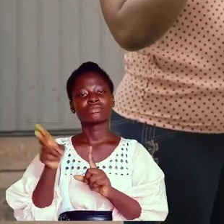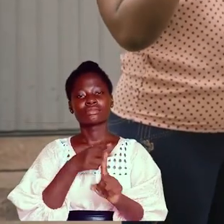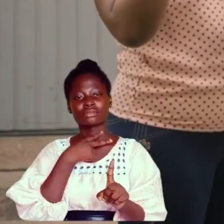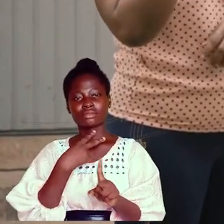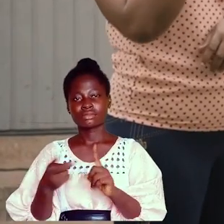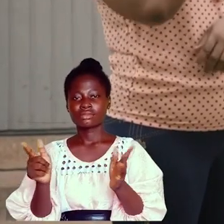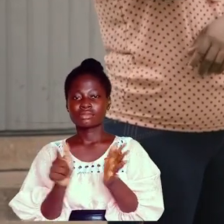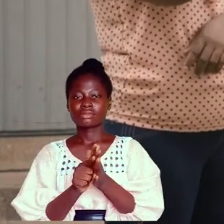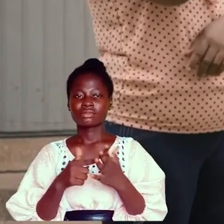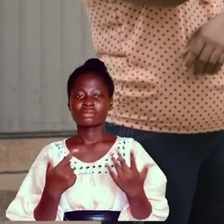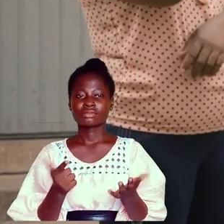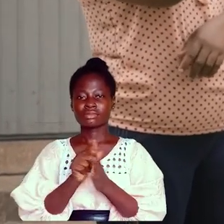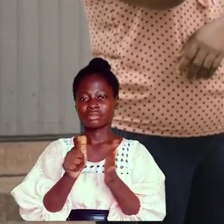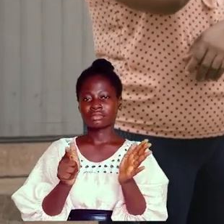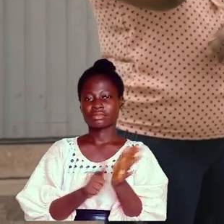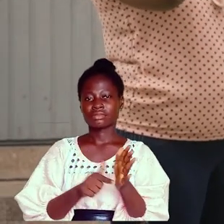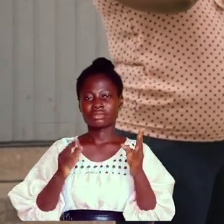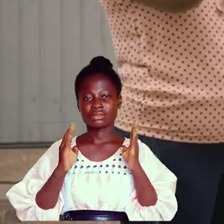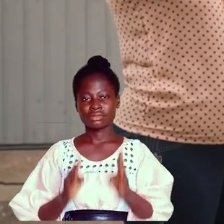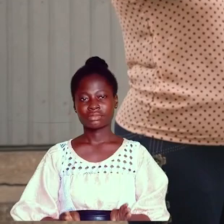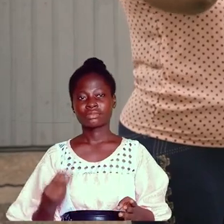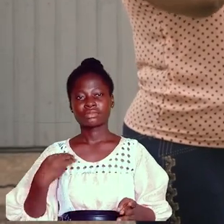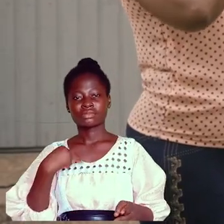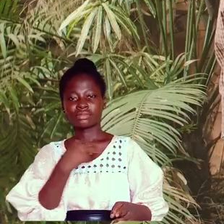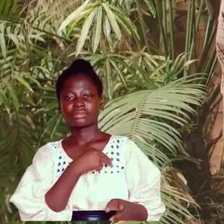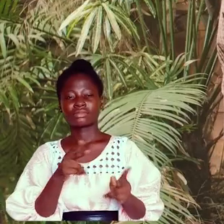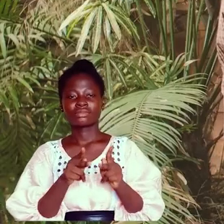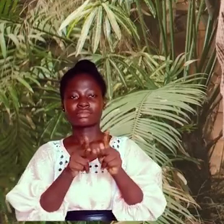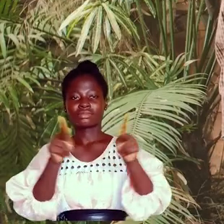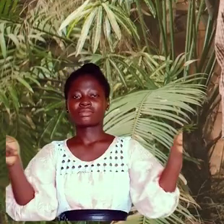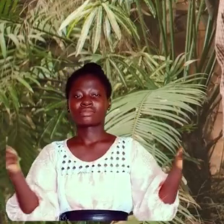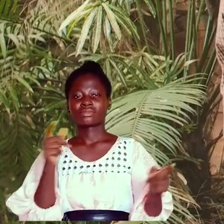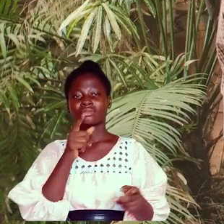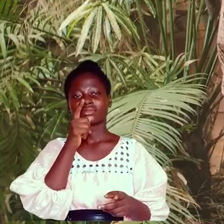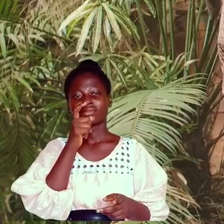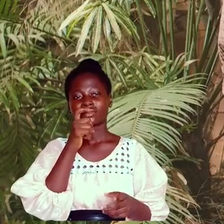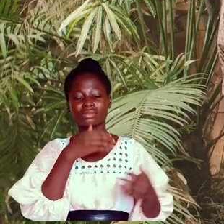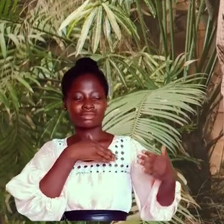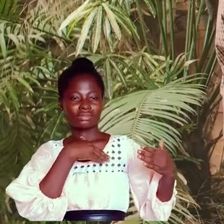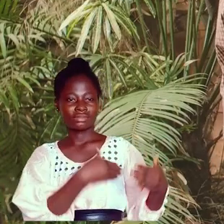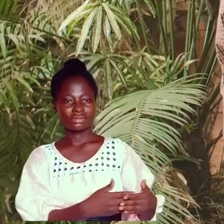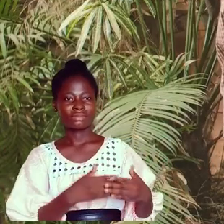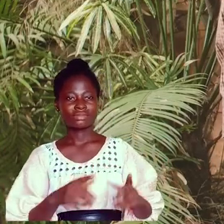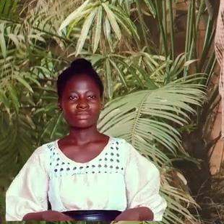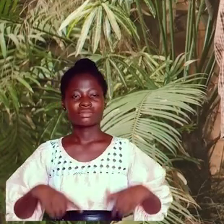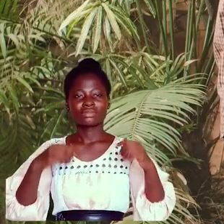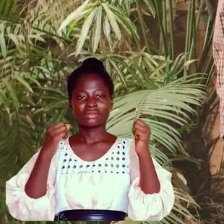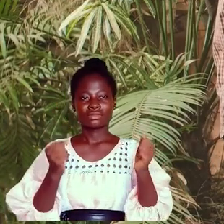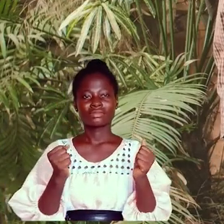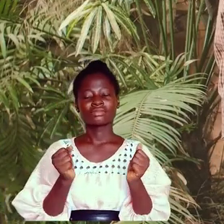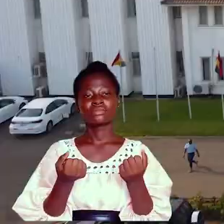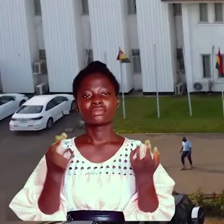law enforcement agencies, and members of the public, especially those who are closer to the survivors, to achieve